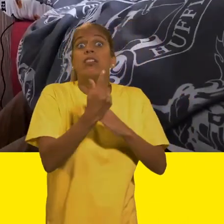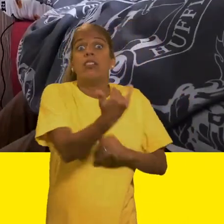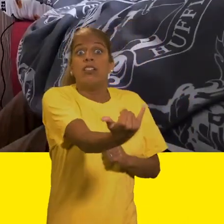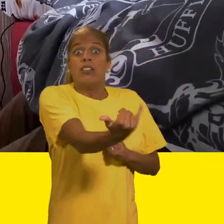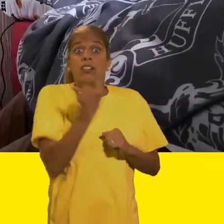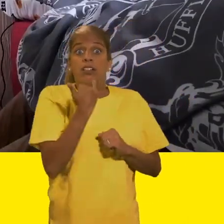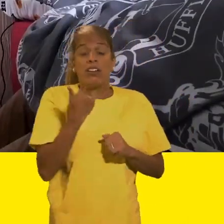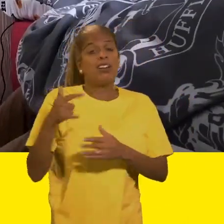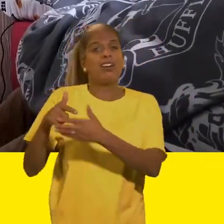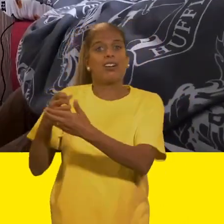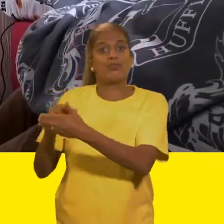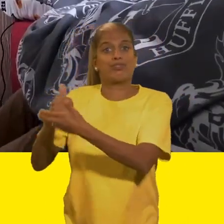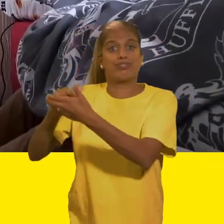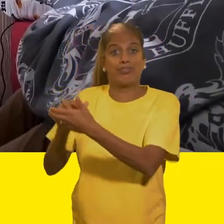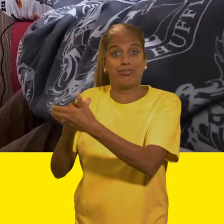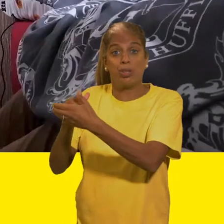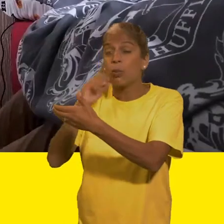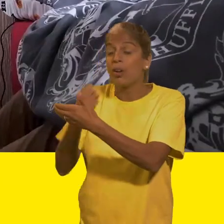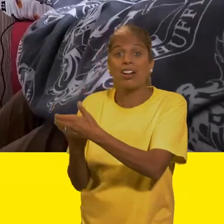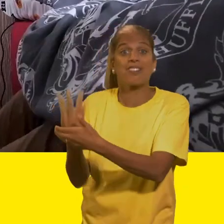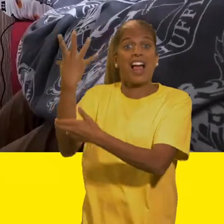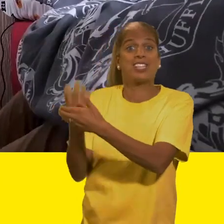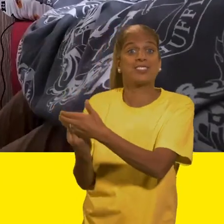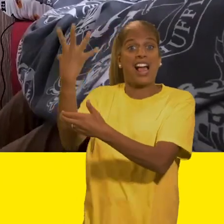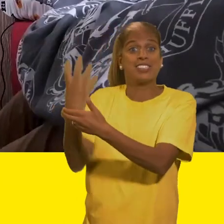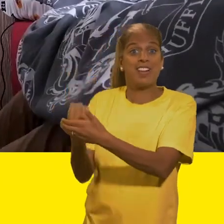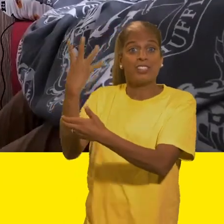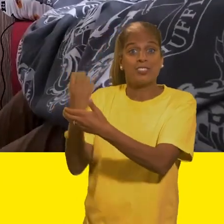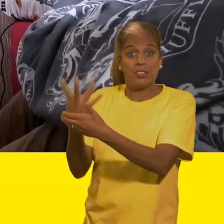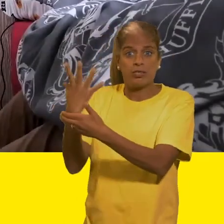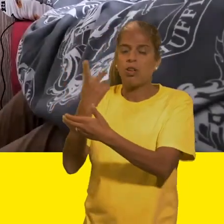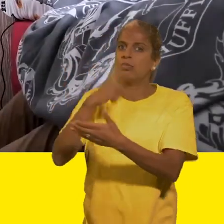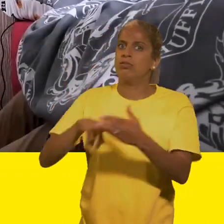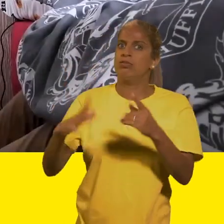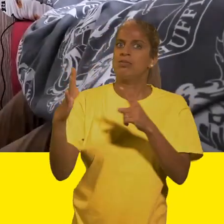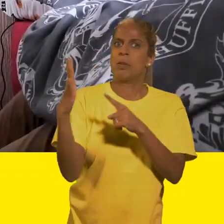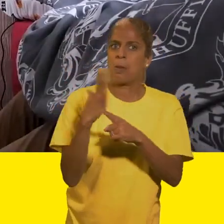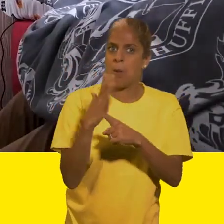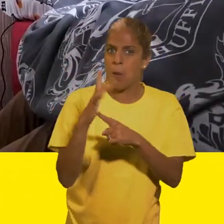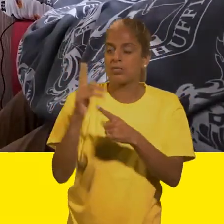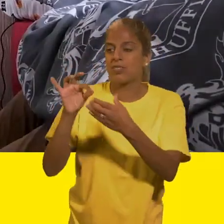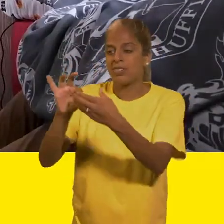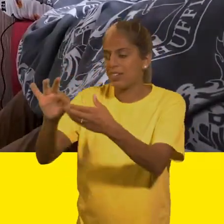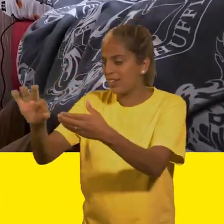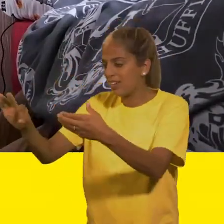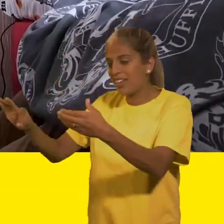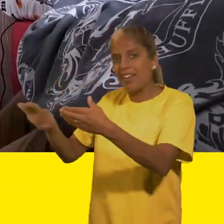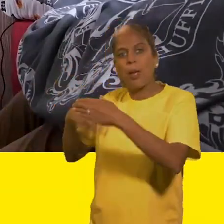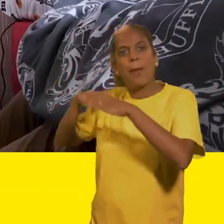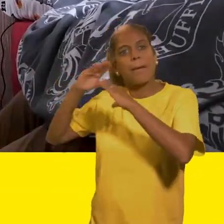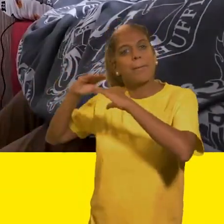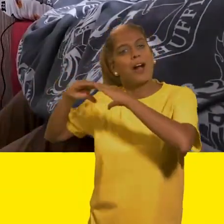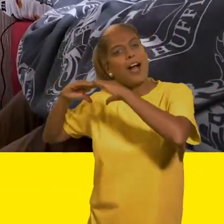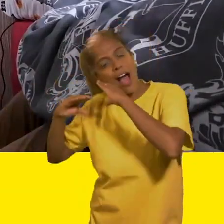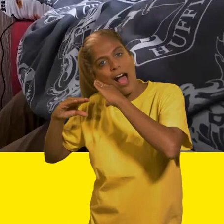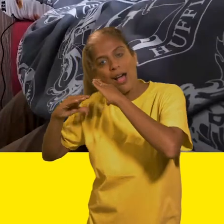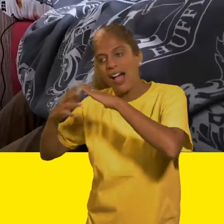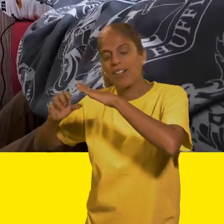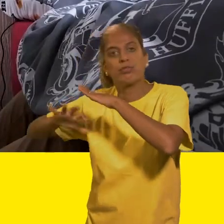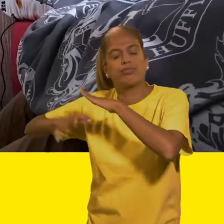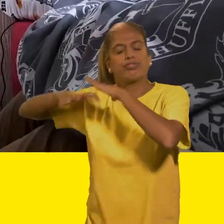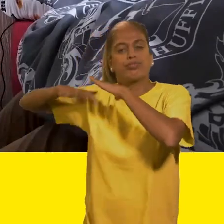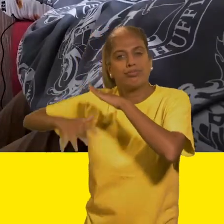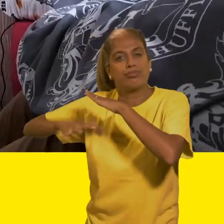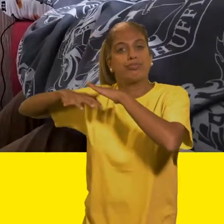when the team in A&E called me, the vibrations of the phone going off will be enough